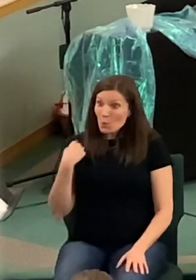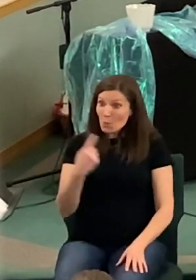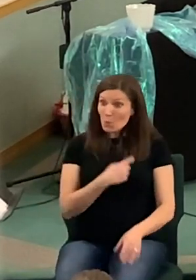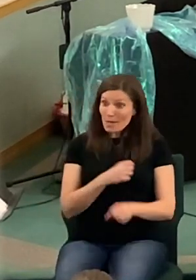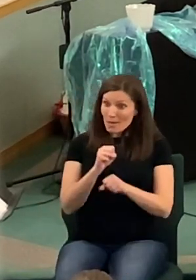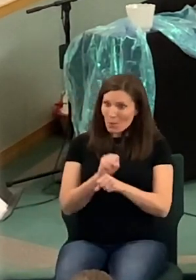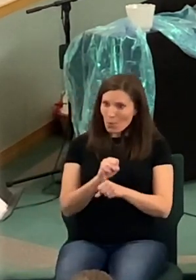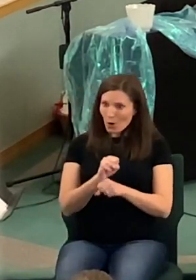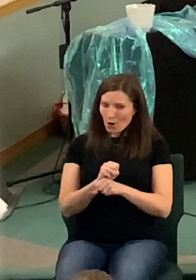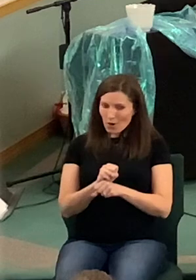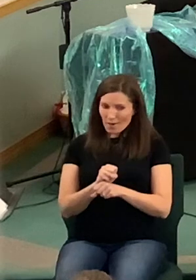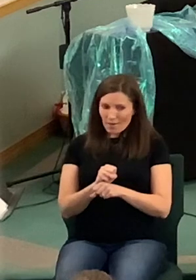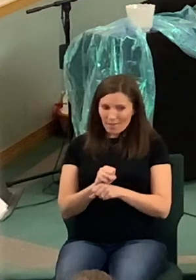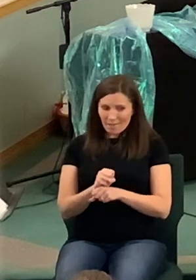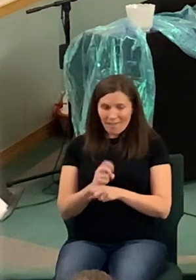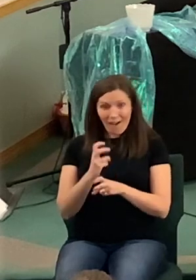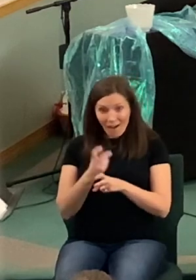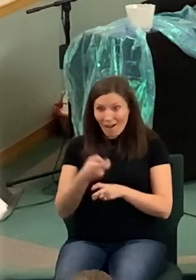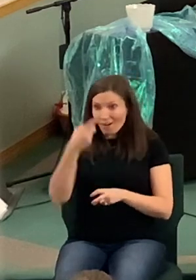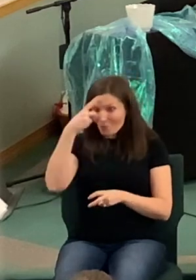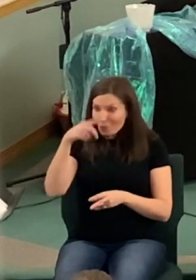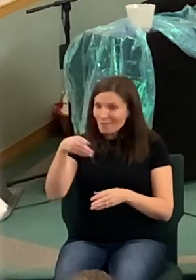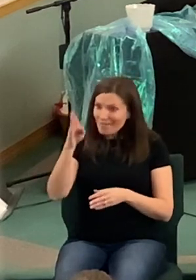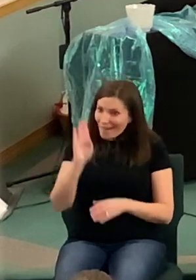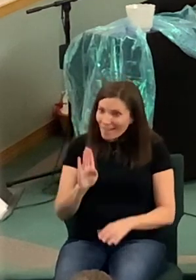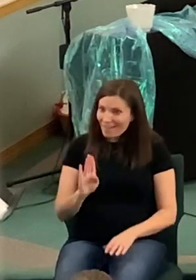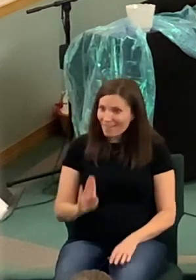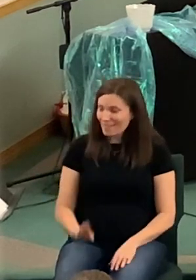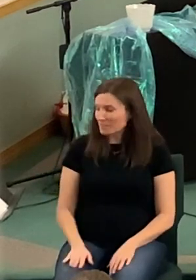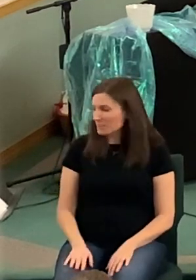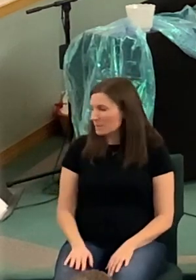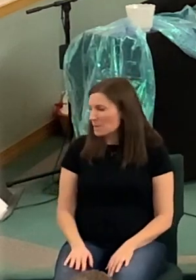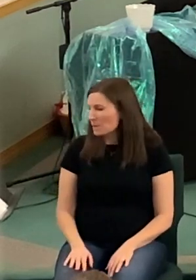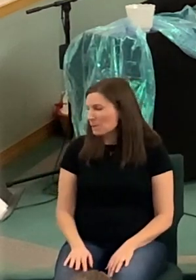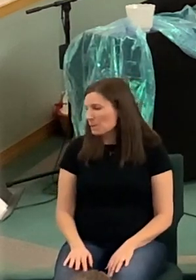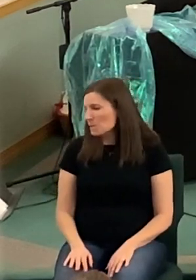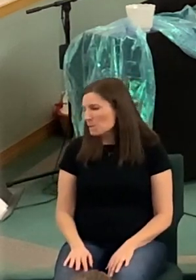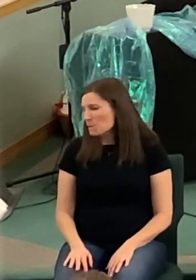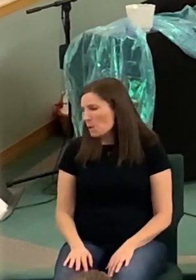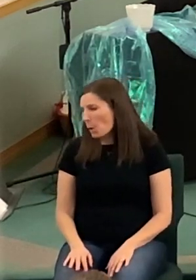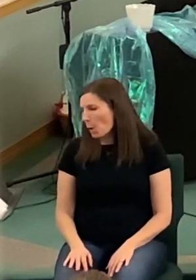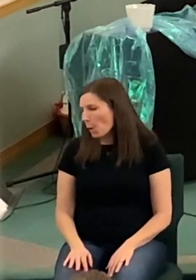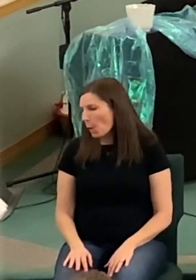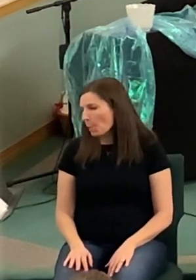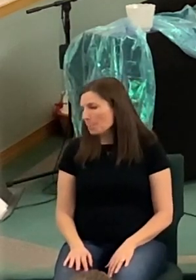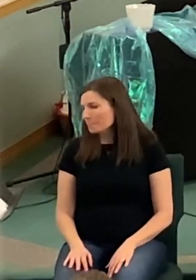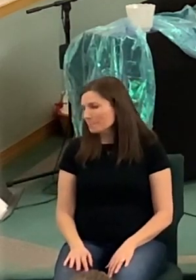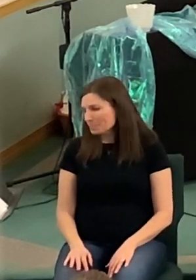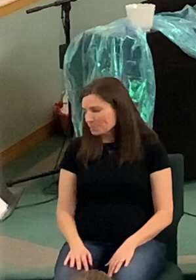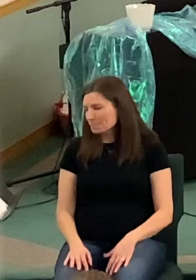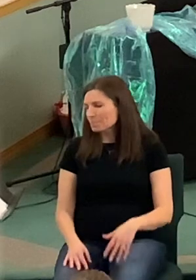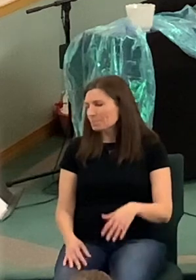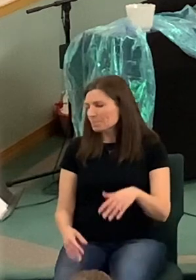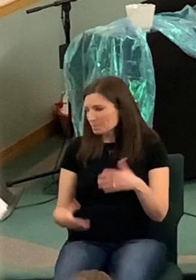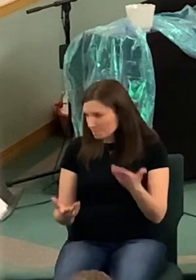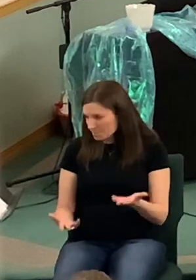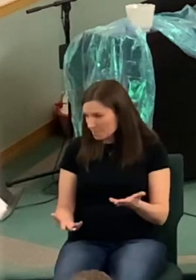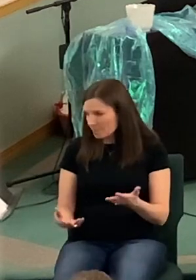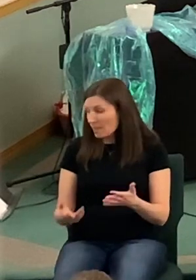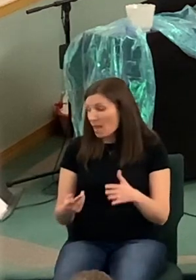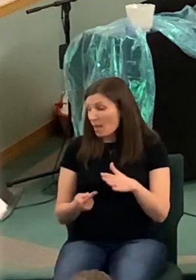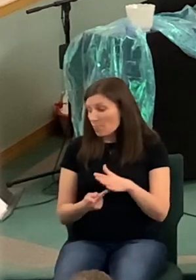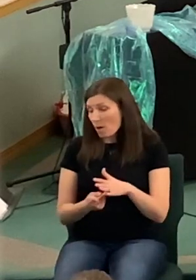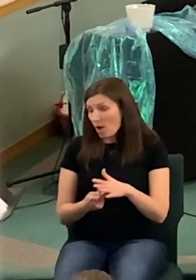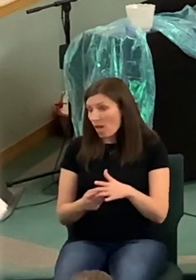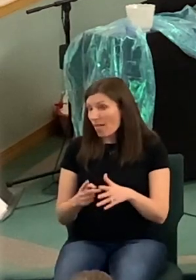God. So Paul describes the manner of this behavior, how we're supposed to act in verses 22 and 23,